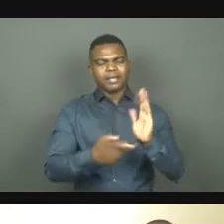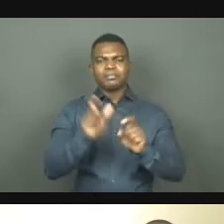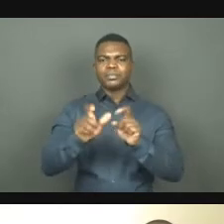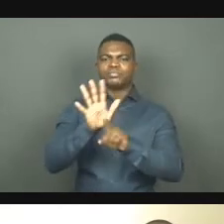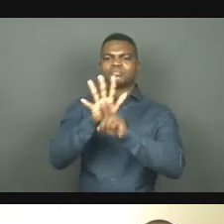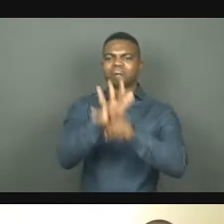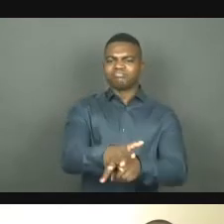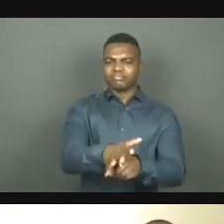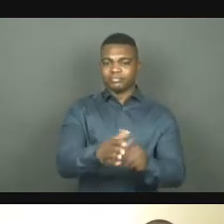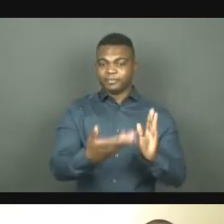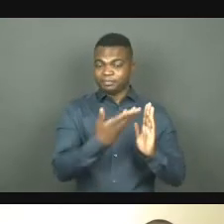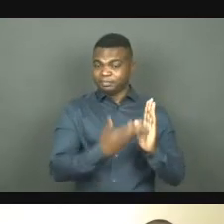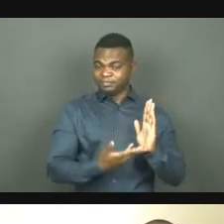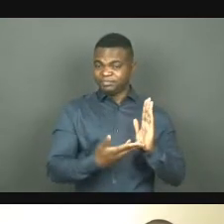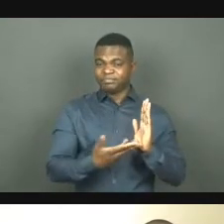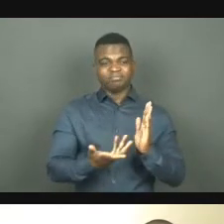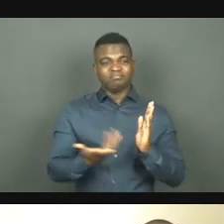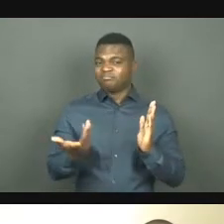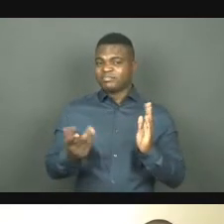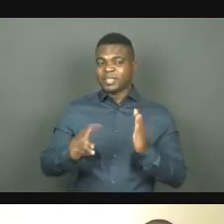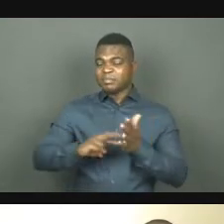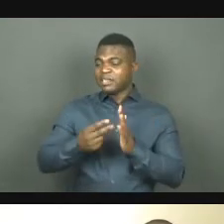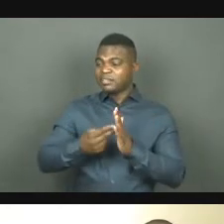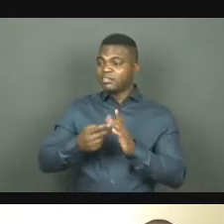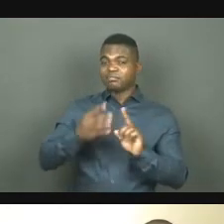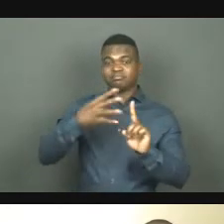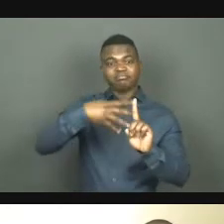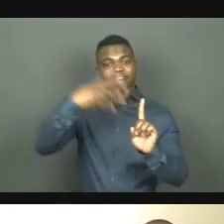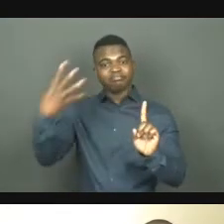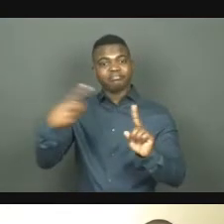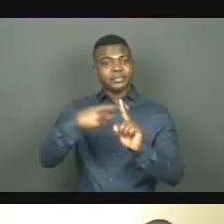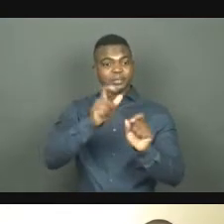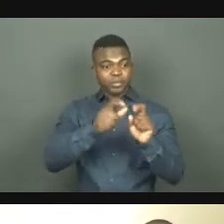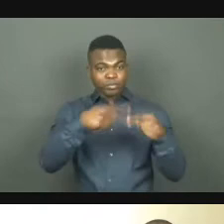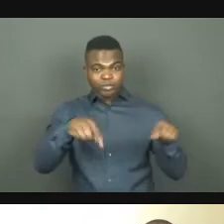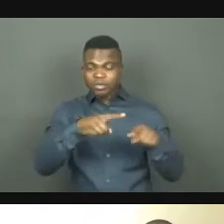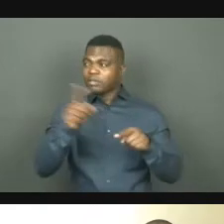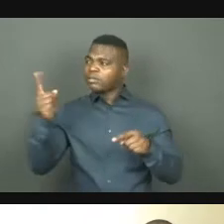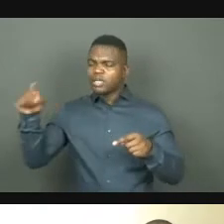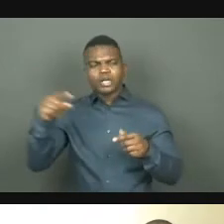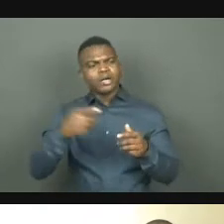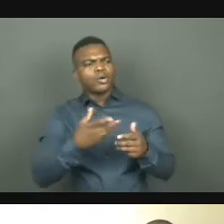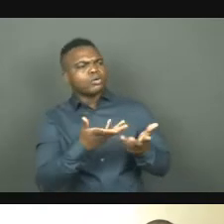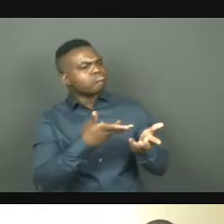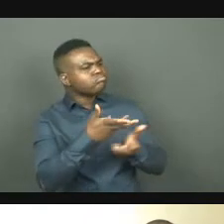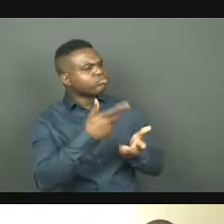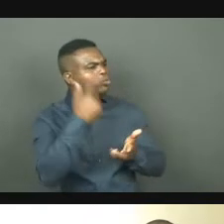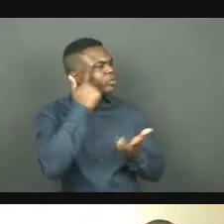workplace is possibly one place to start. Mm.